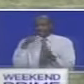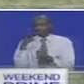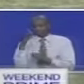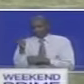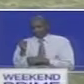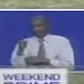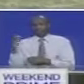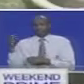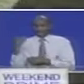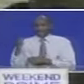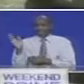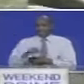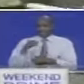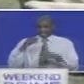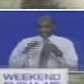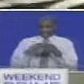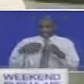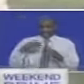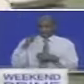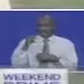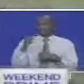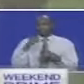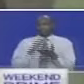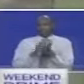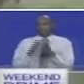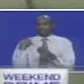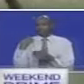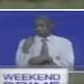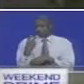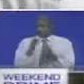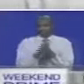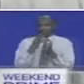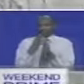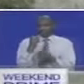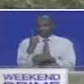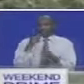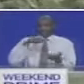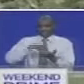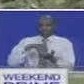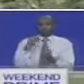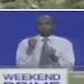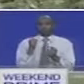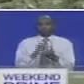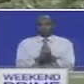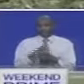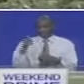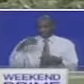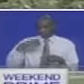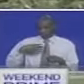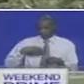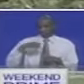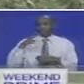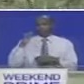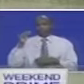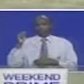back nine, relegating Ronak Shah to second spot with 41 Stableford points. Others were Patrick Mbuthia